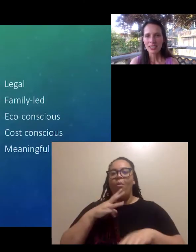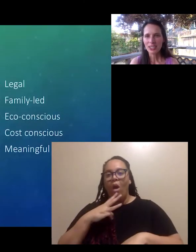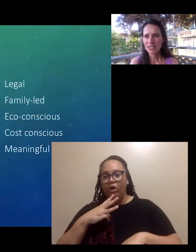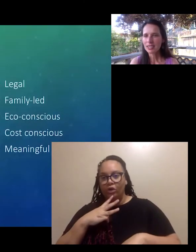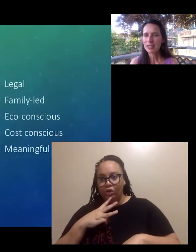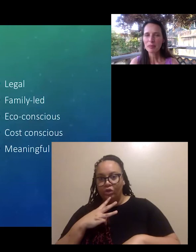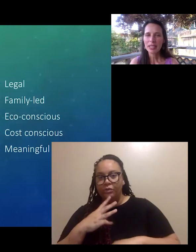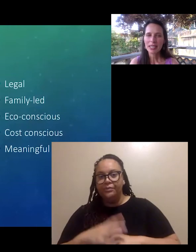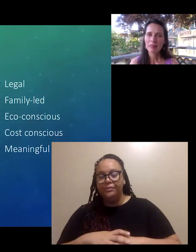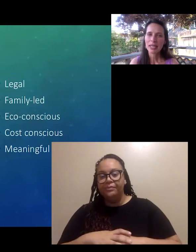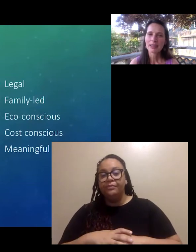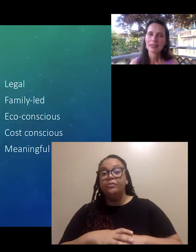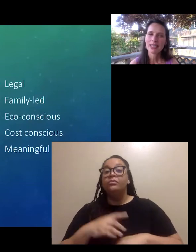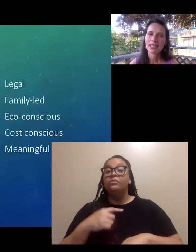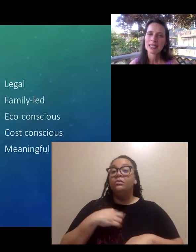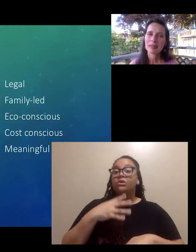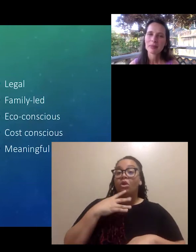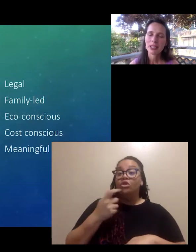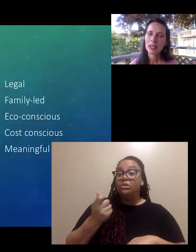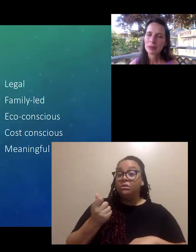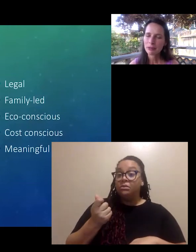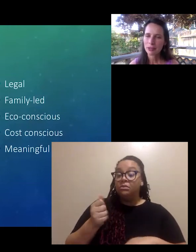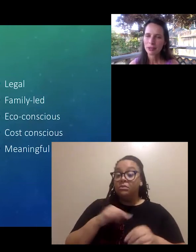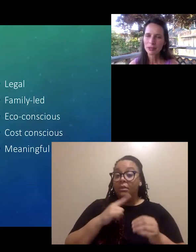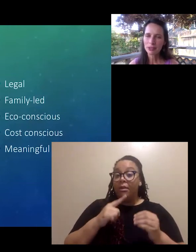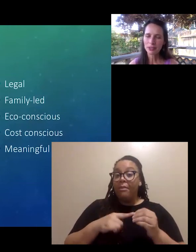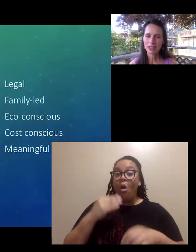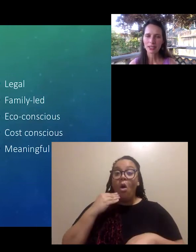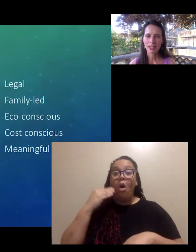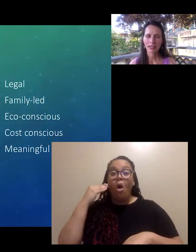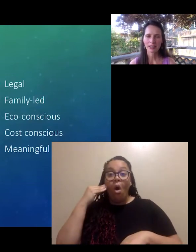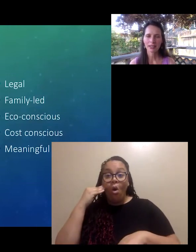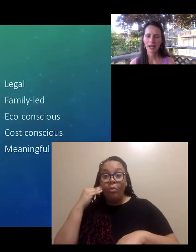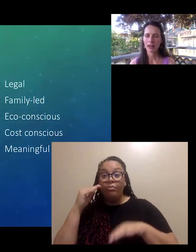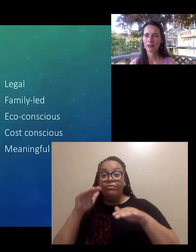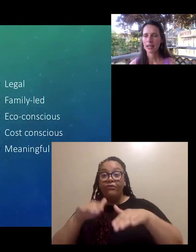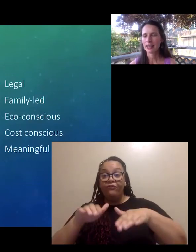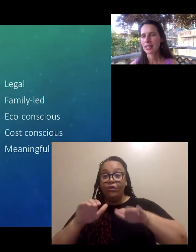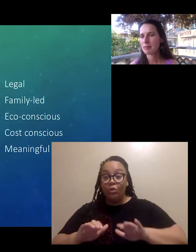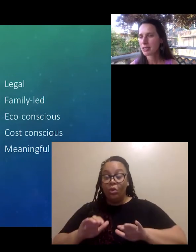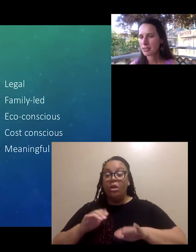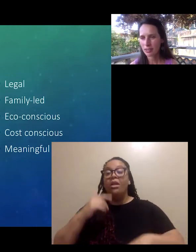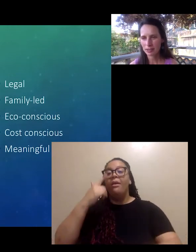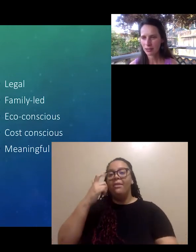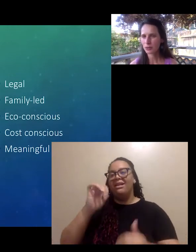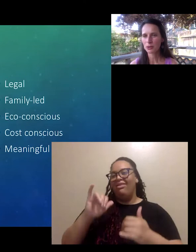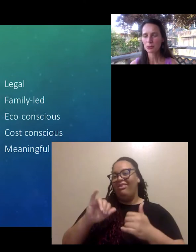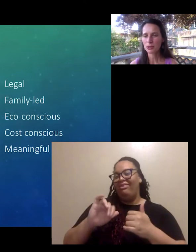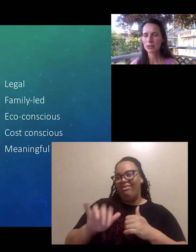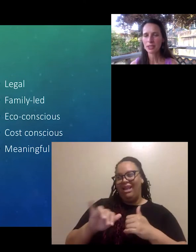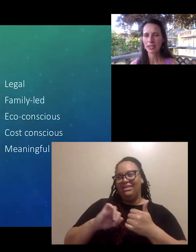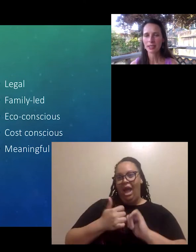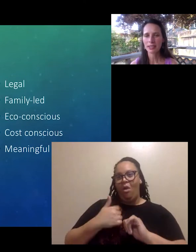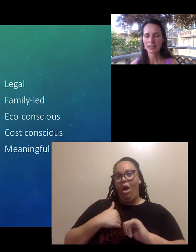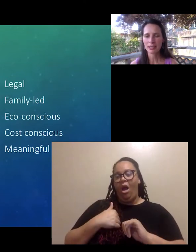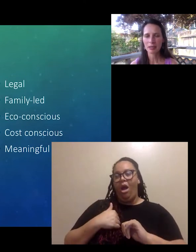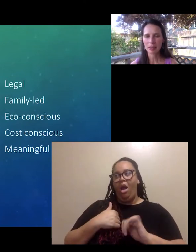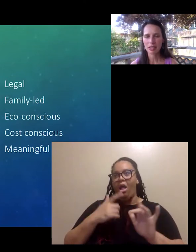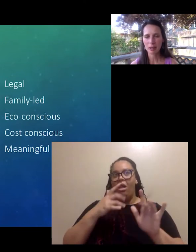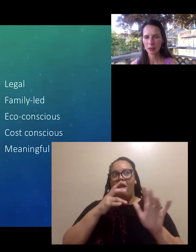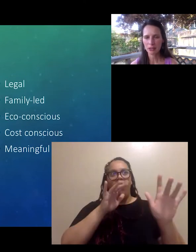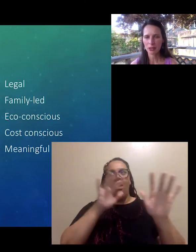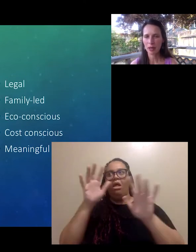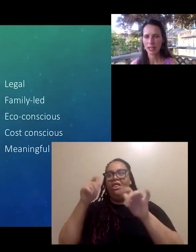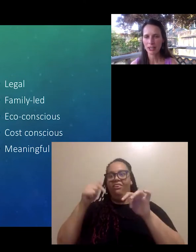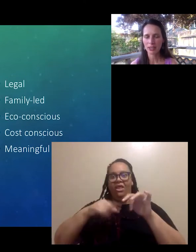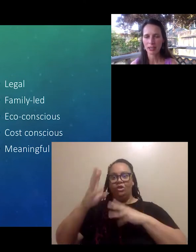so I'll talk just a little bit about, um, home funerals just cause that is how I came into this whole world. And, um,